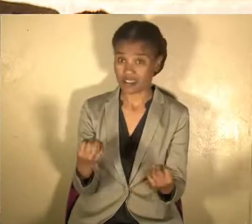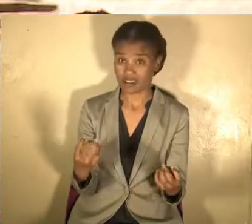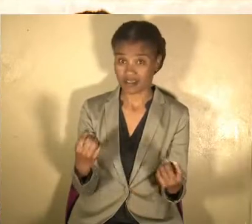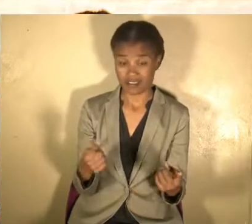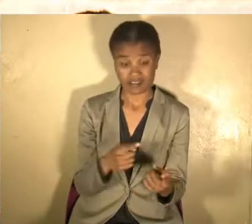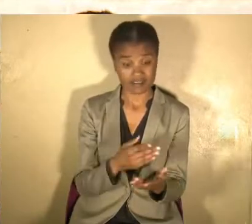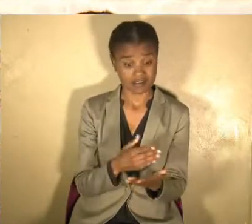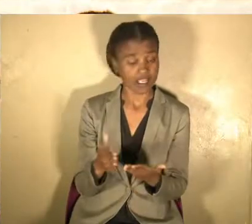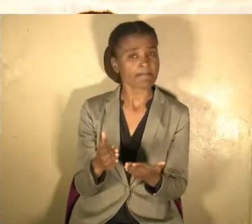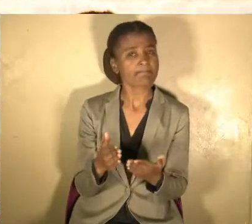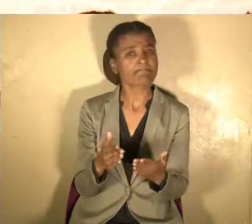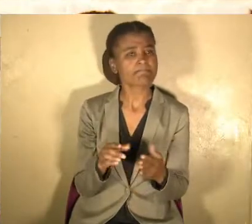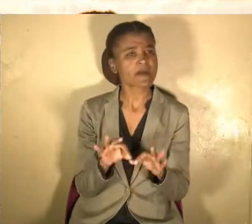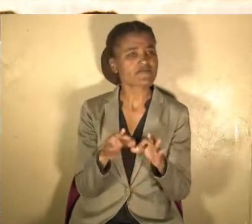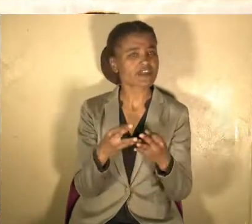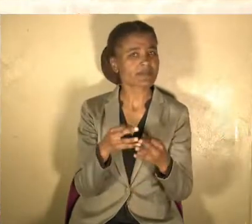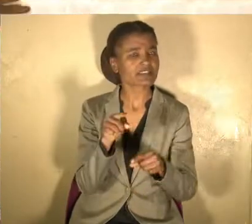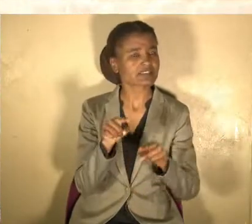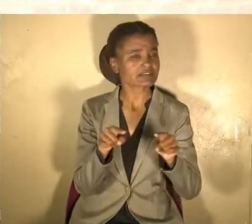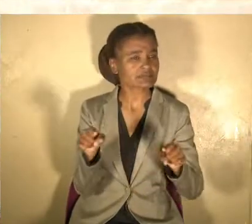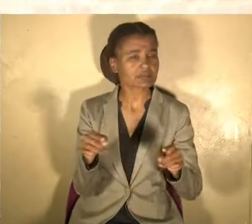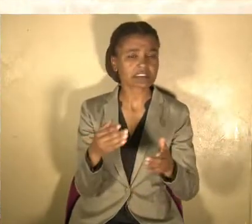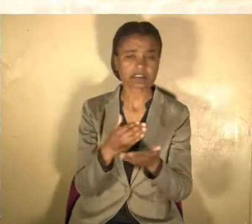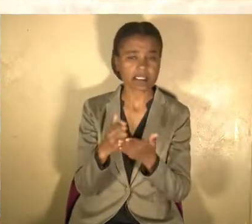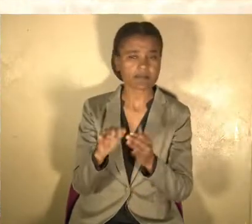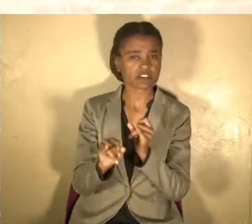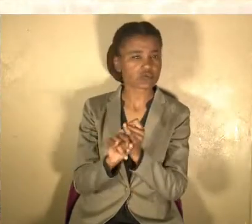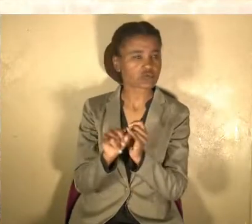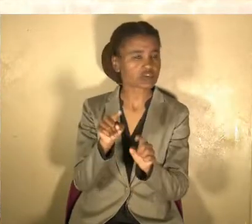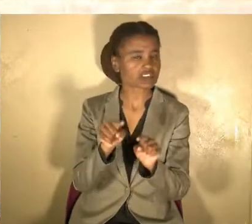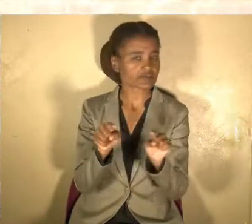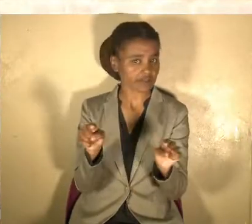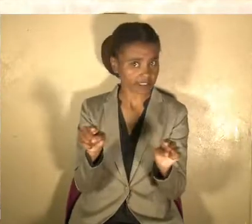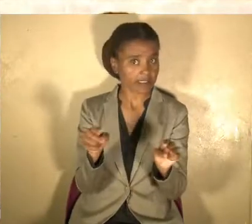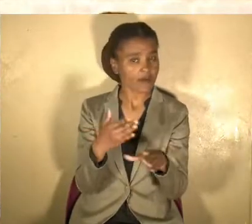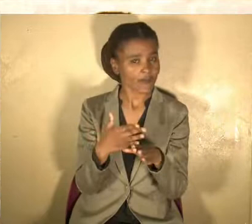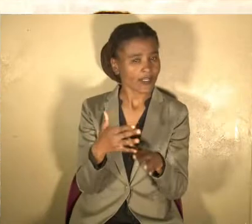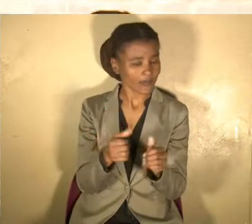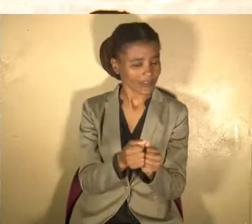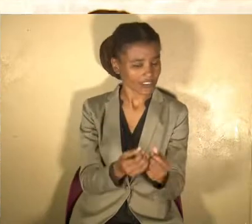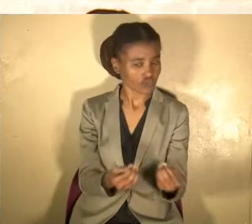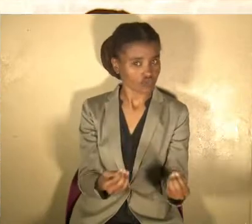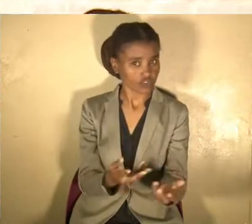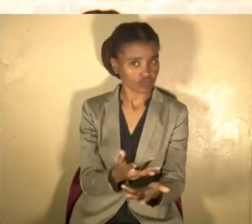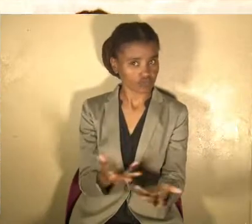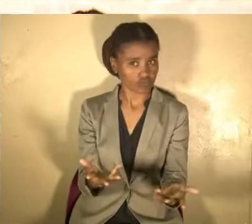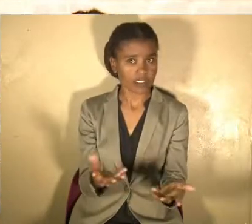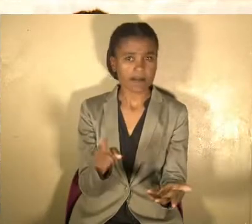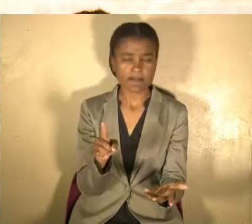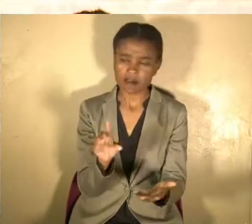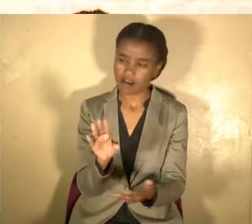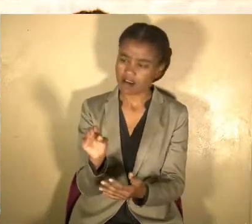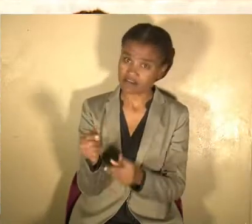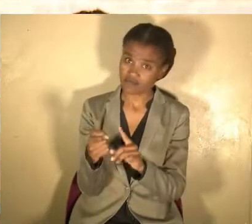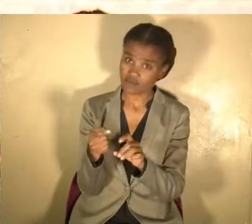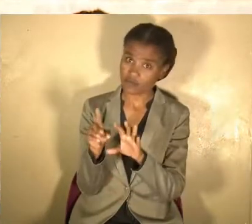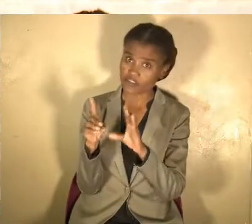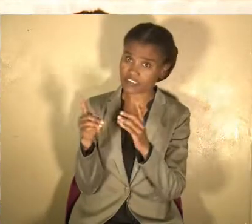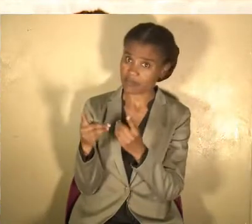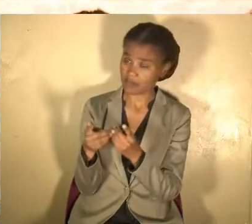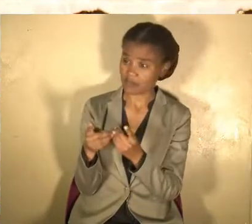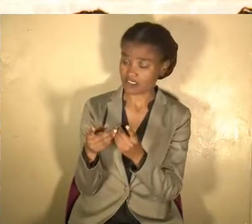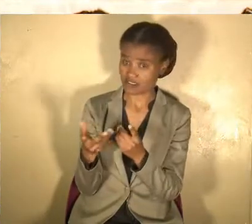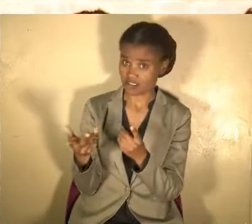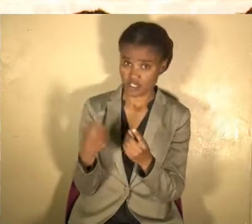malapeng a fapaneng ka di situations tse fapaneng. So ne ke botsa from department hore rona